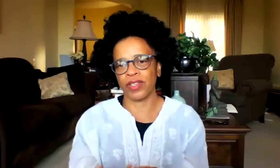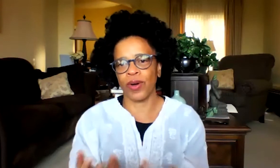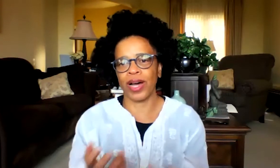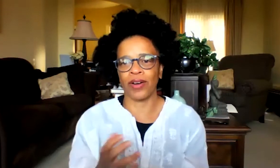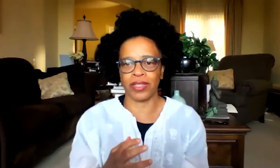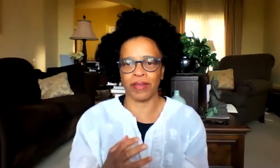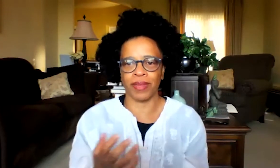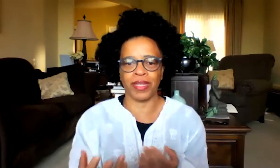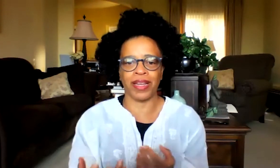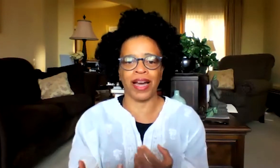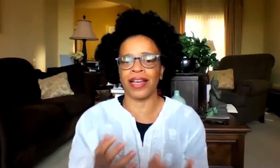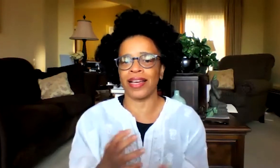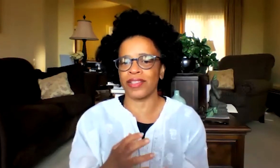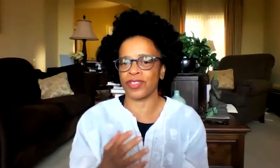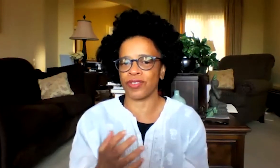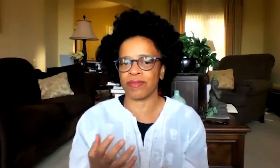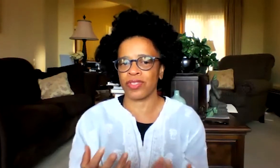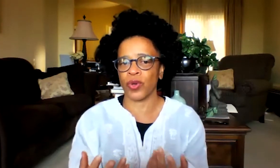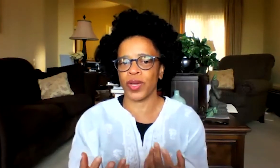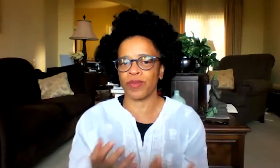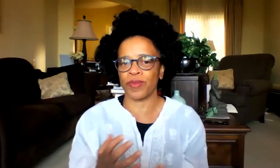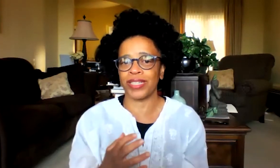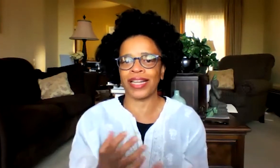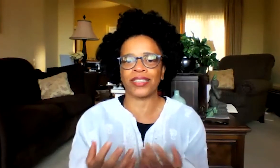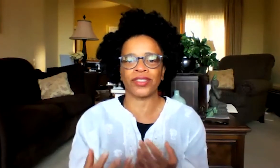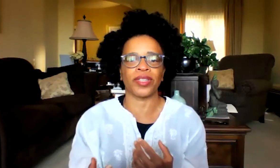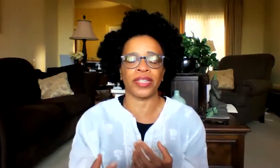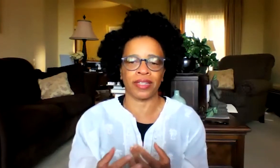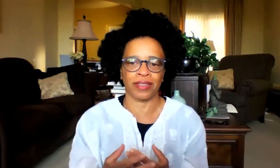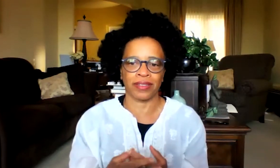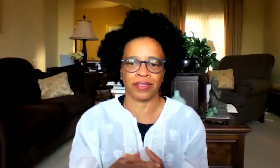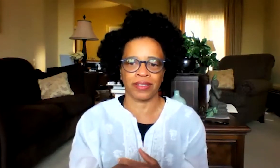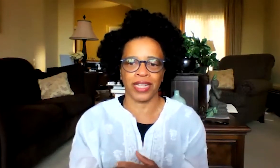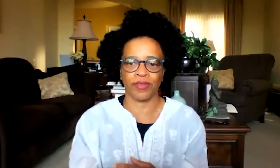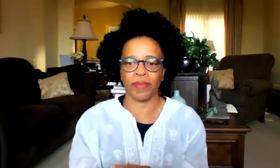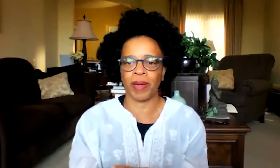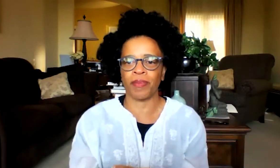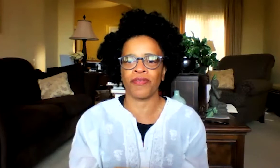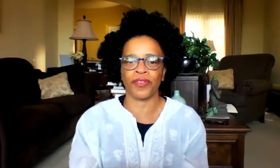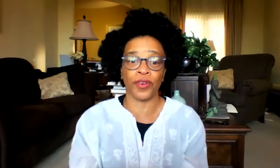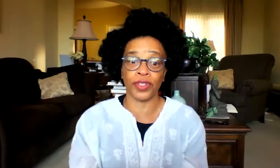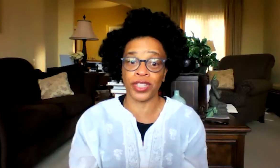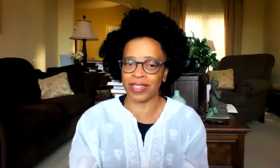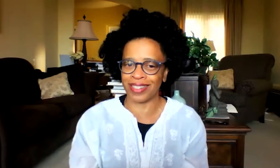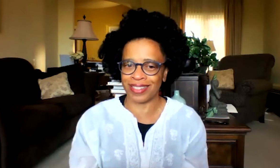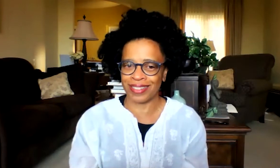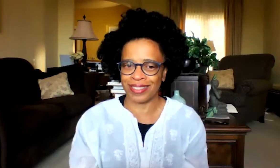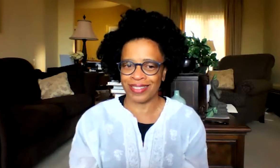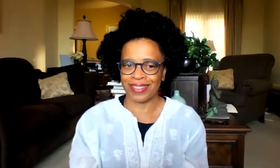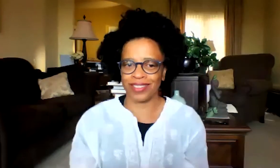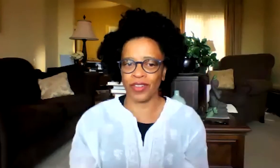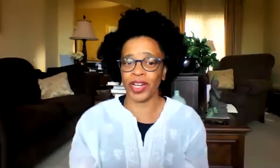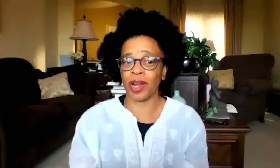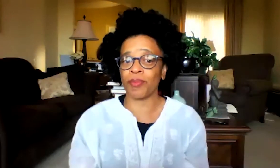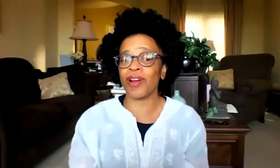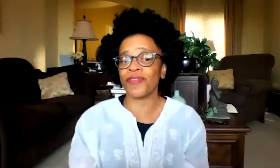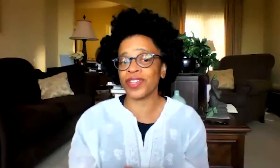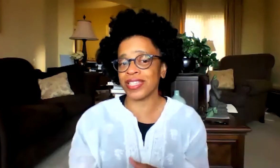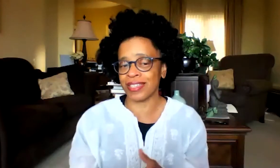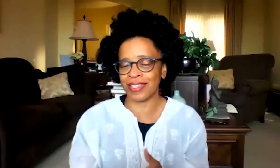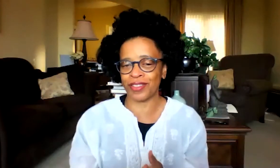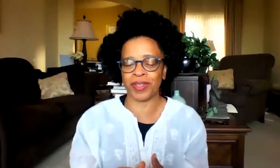How is it so? How is it maybe not as so as we like to think, as we might prefer to think? Noting